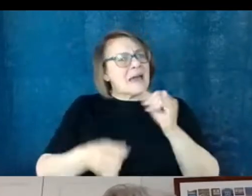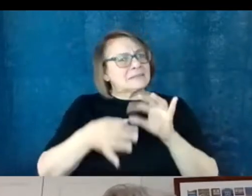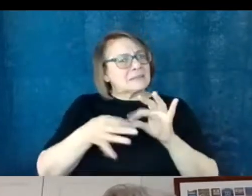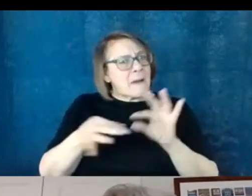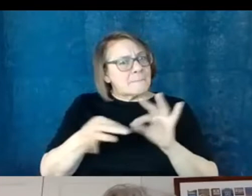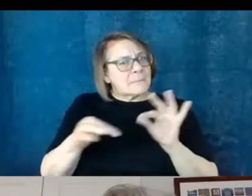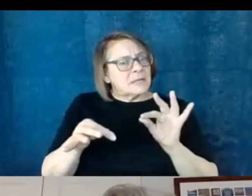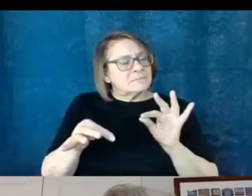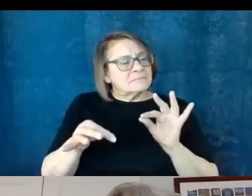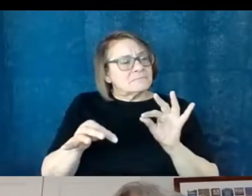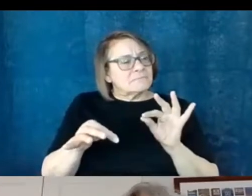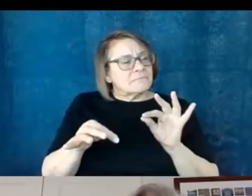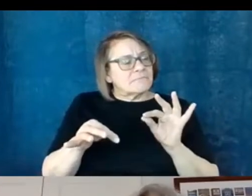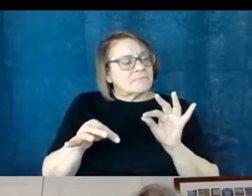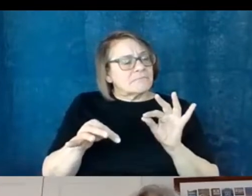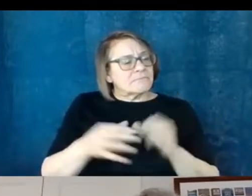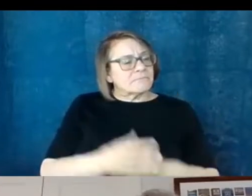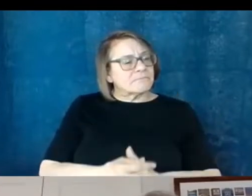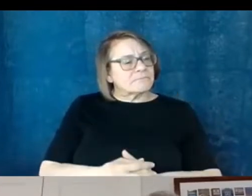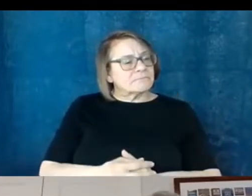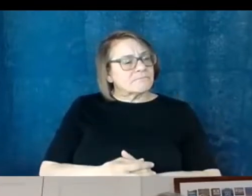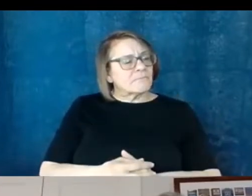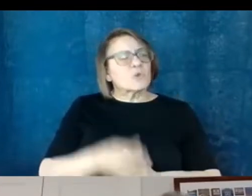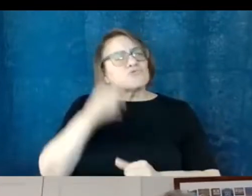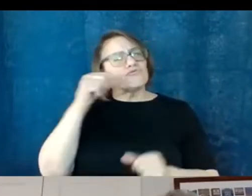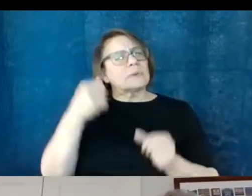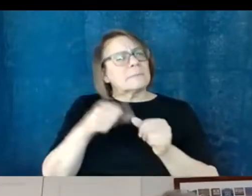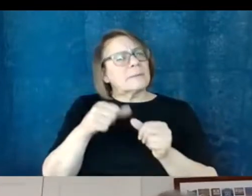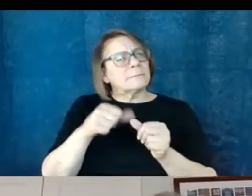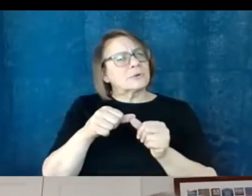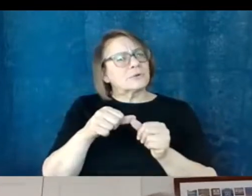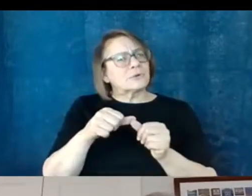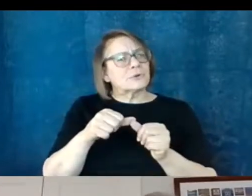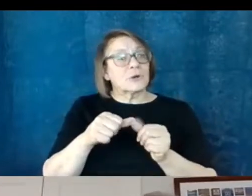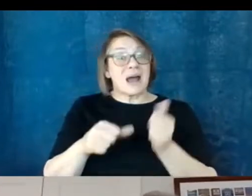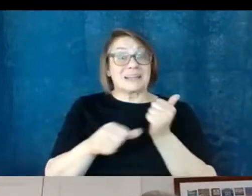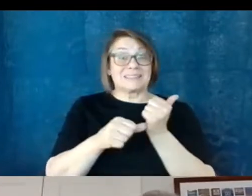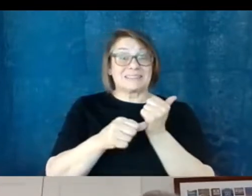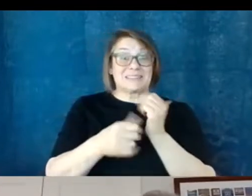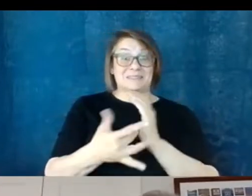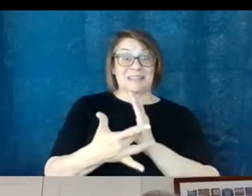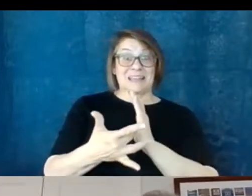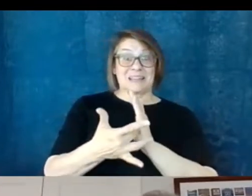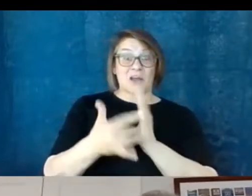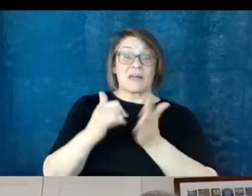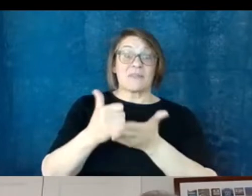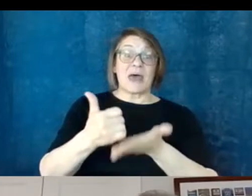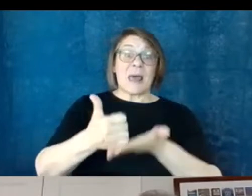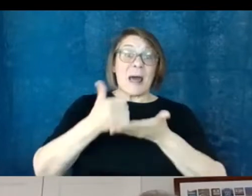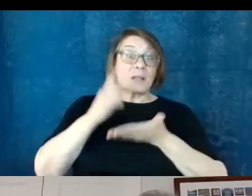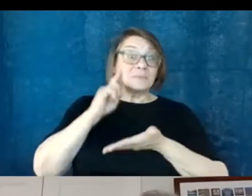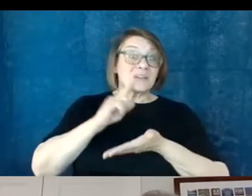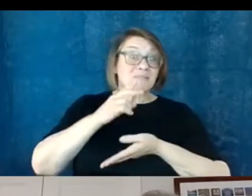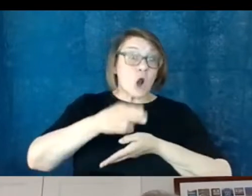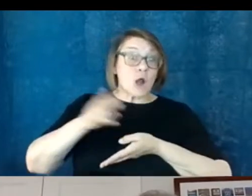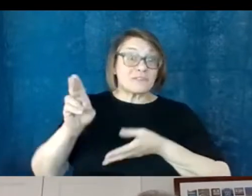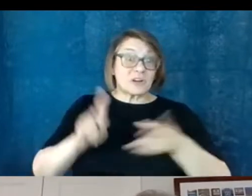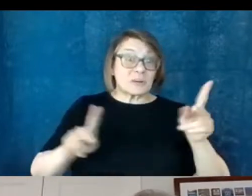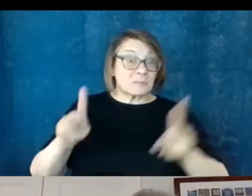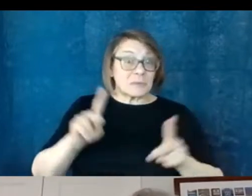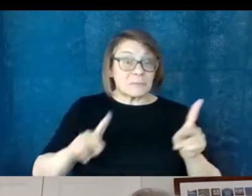say, keep in mind that assistive technologies that are helpful for deaf and hard of hearing people are